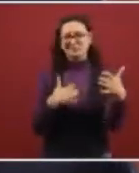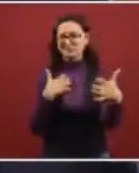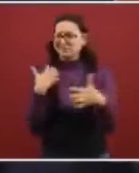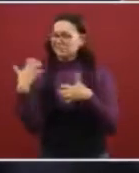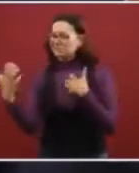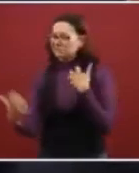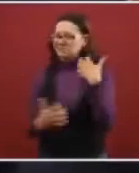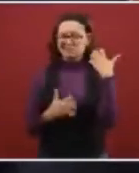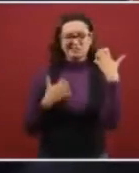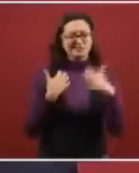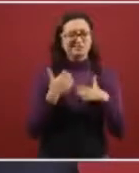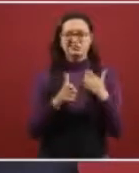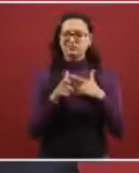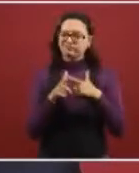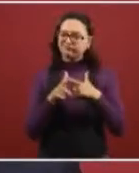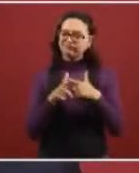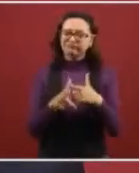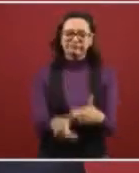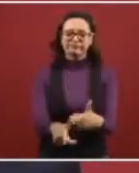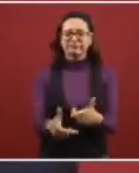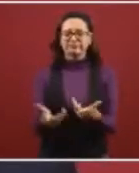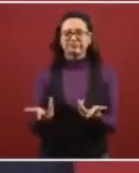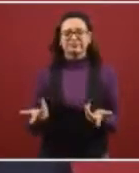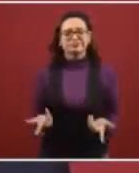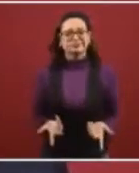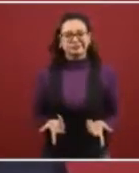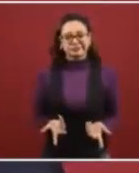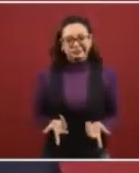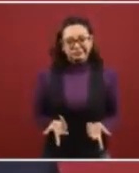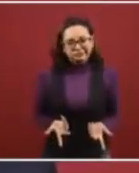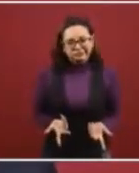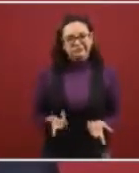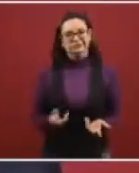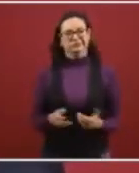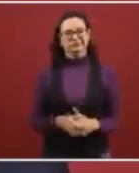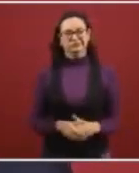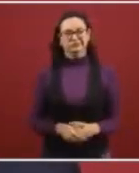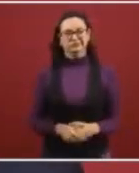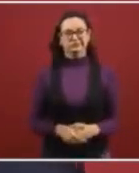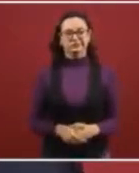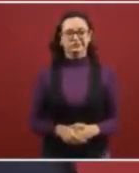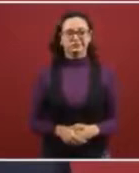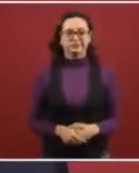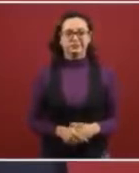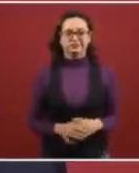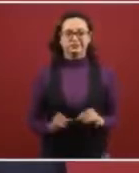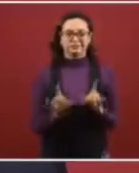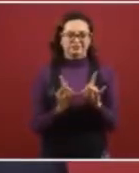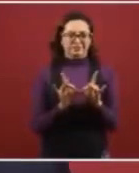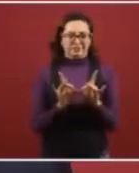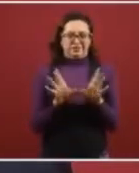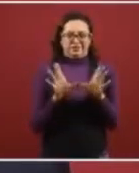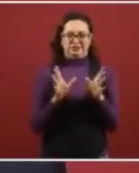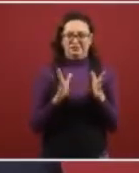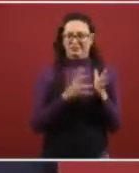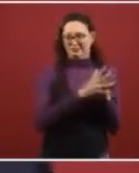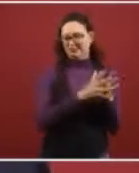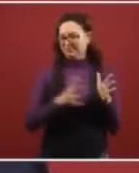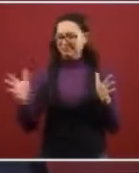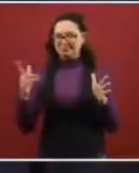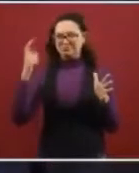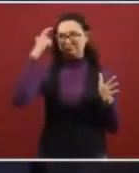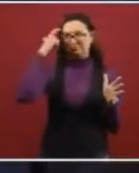resentimiento the resentment que produjo that was produced esta situación de by the